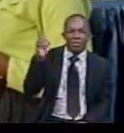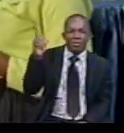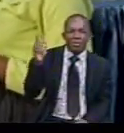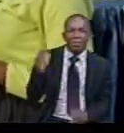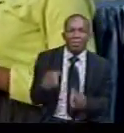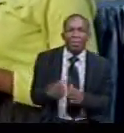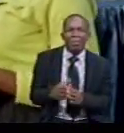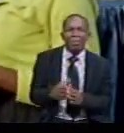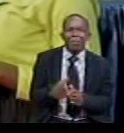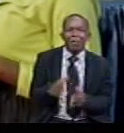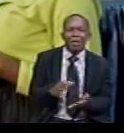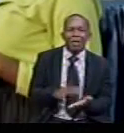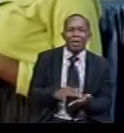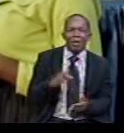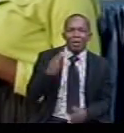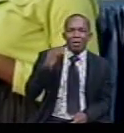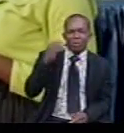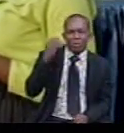follies.